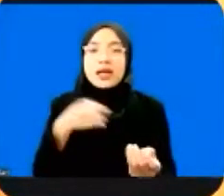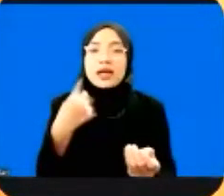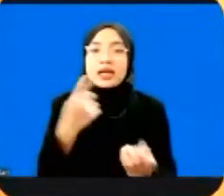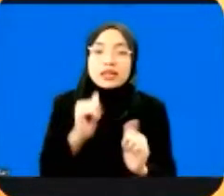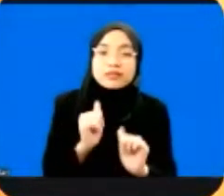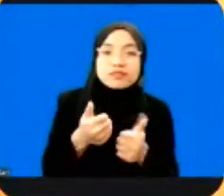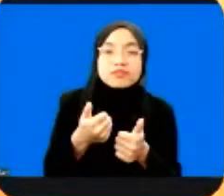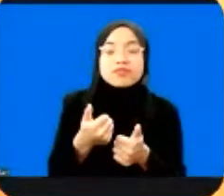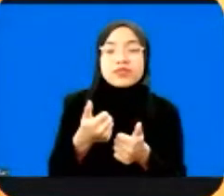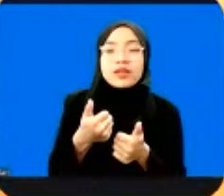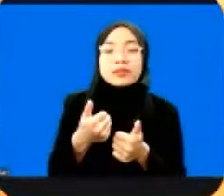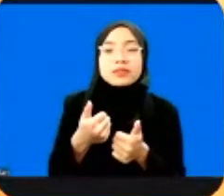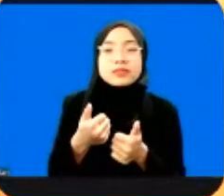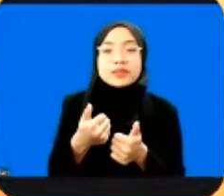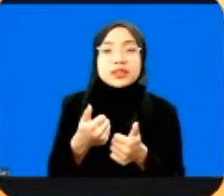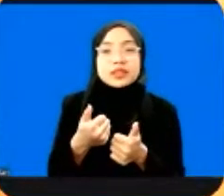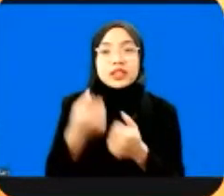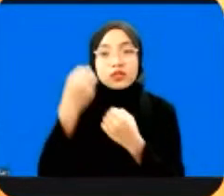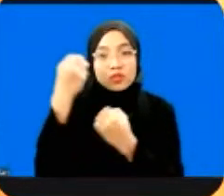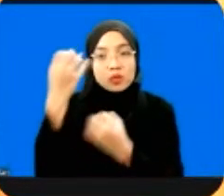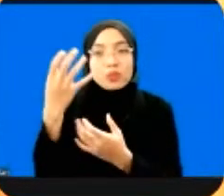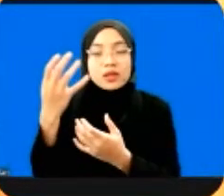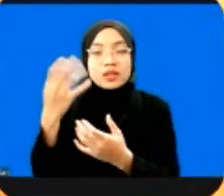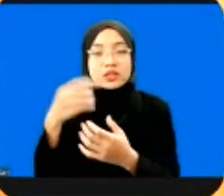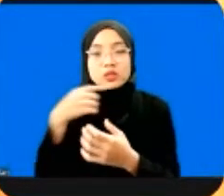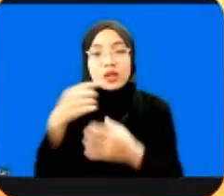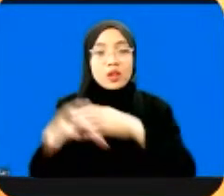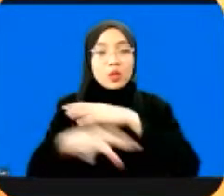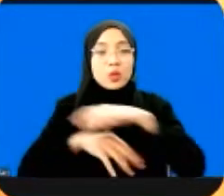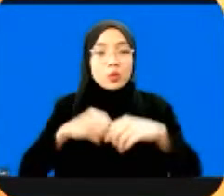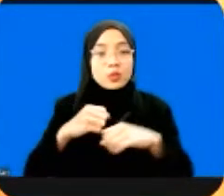corruption, especially at high level, it's not a